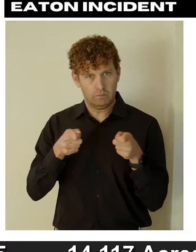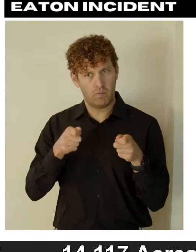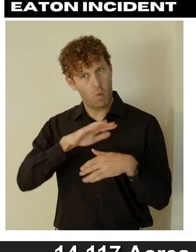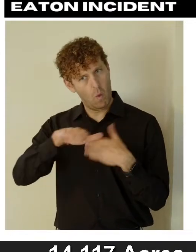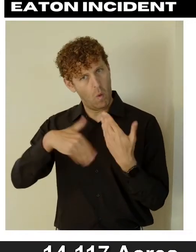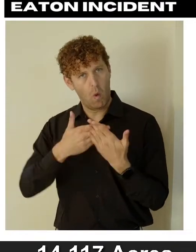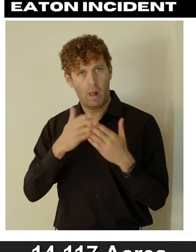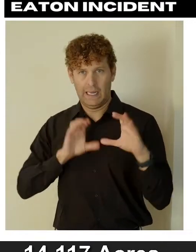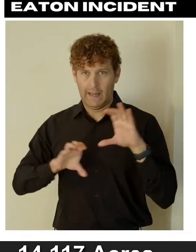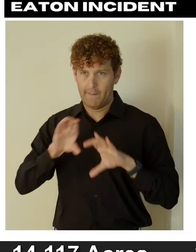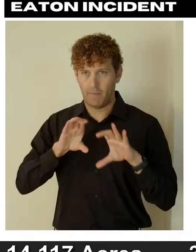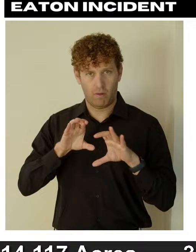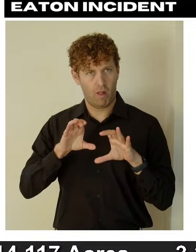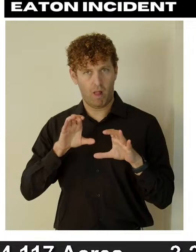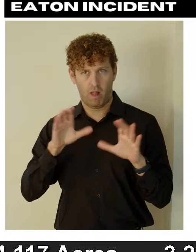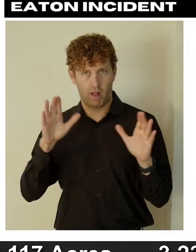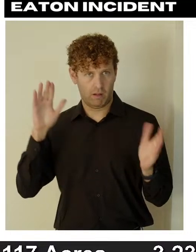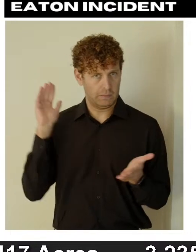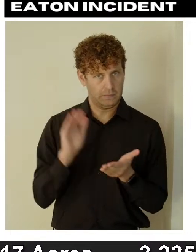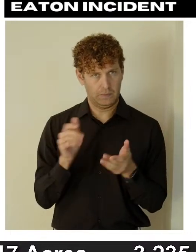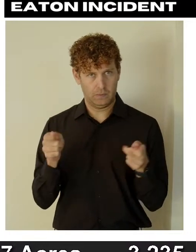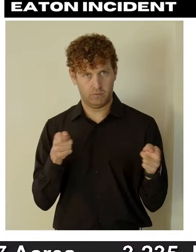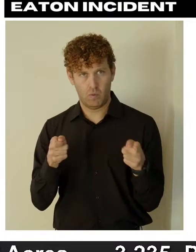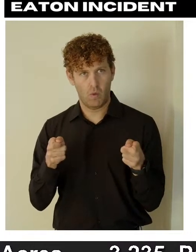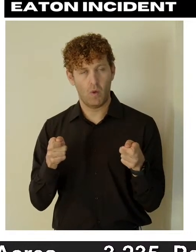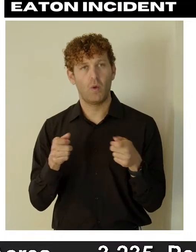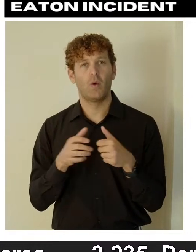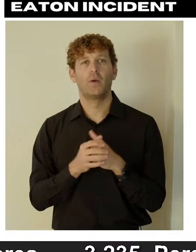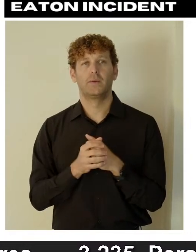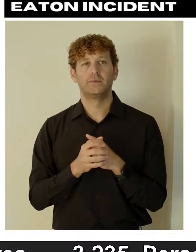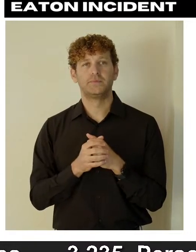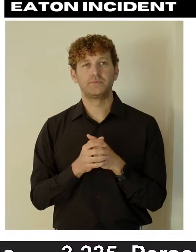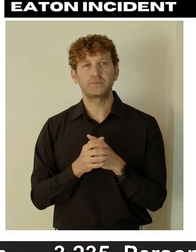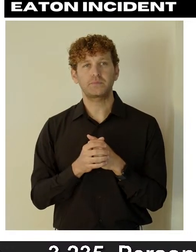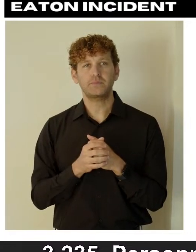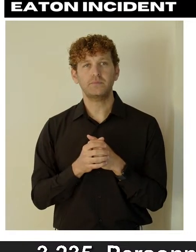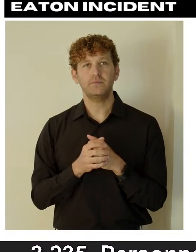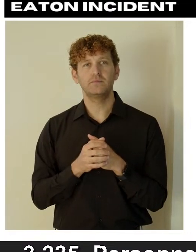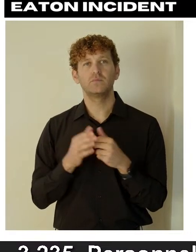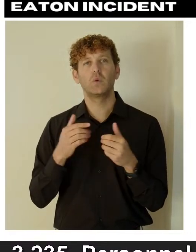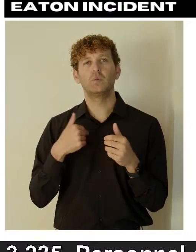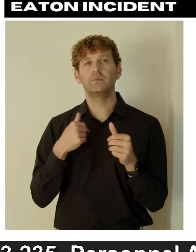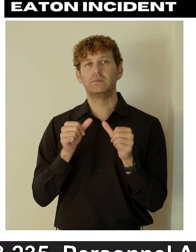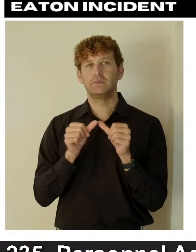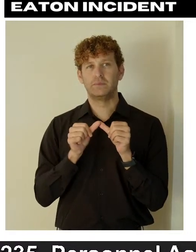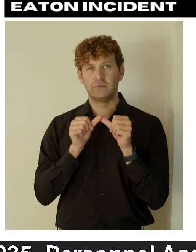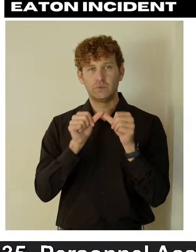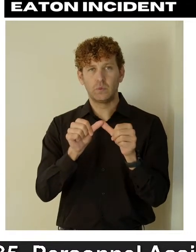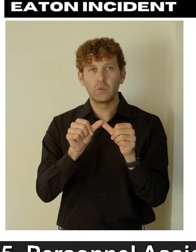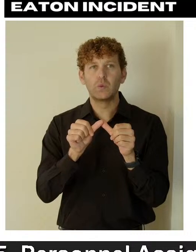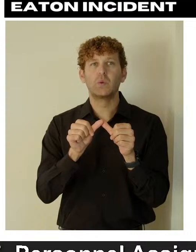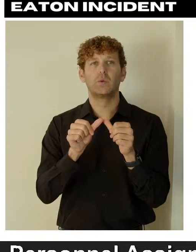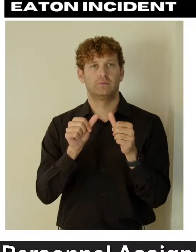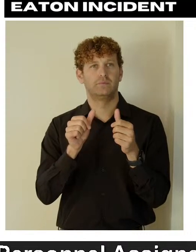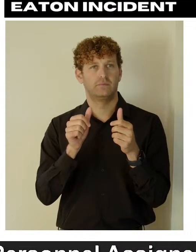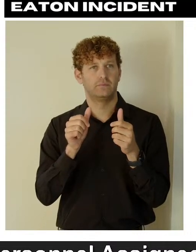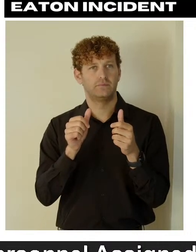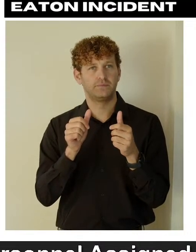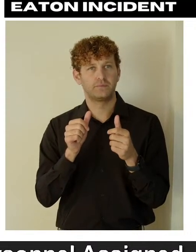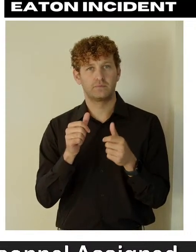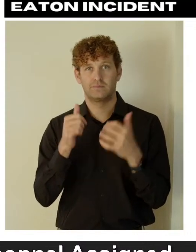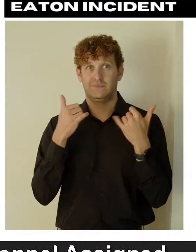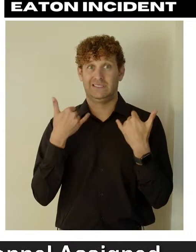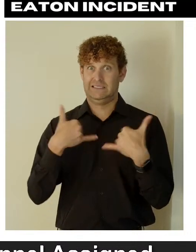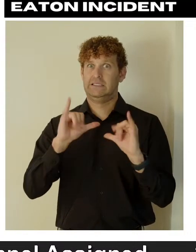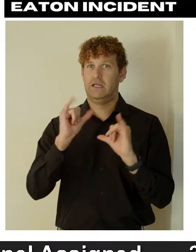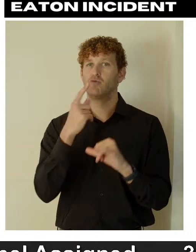Excuse me. Also, as we're continuing with our USAR operations, we are preparing for the current red flag warning that we are in.